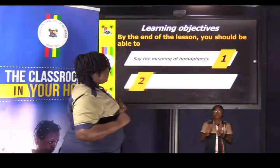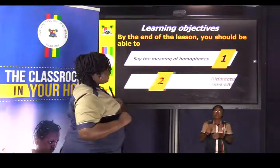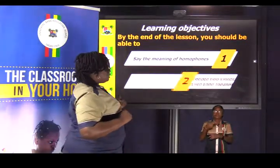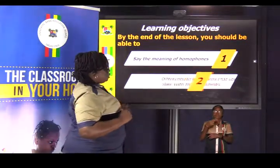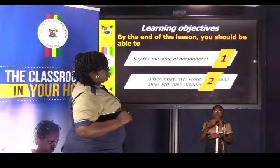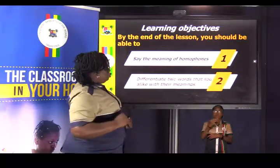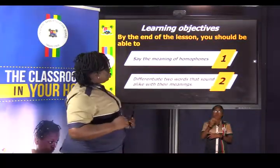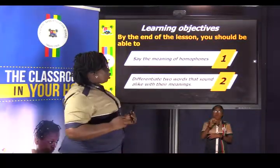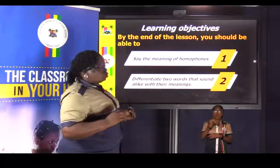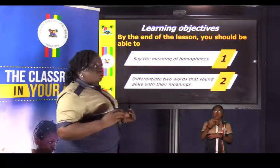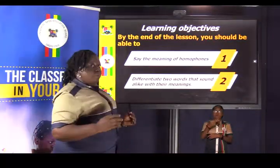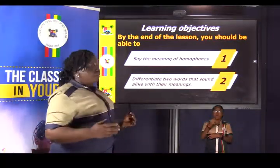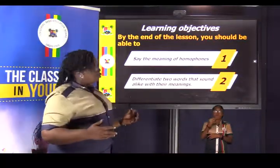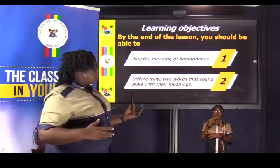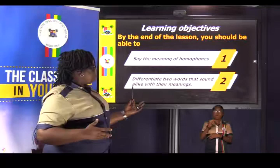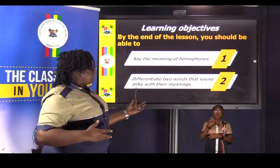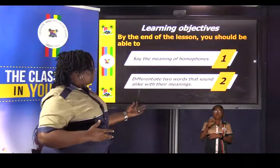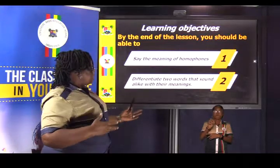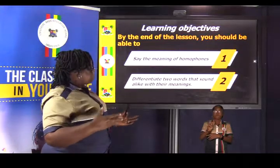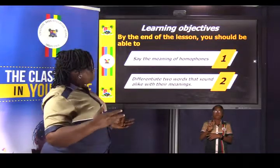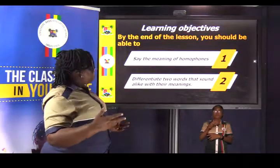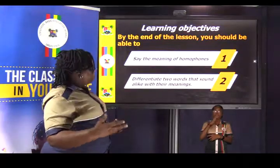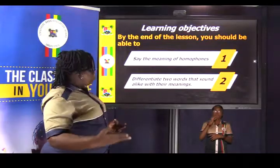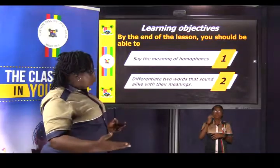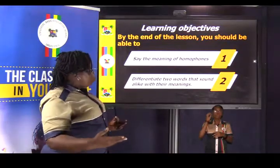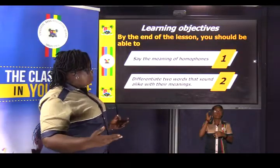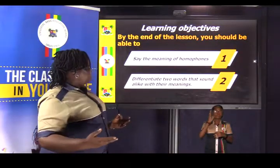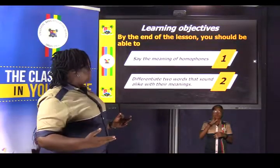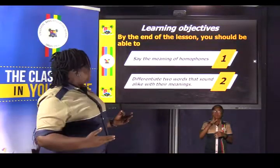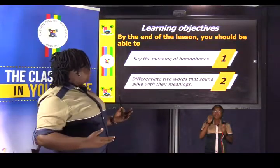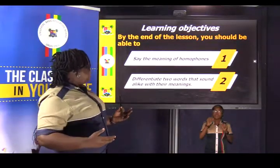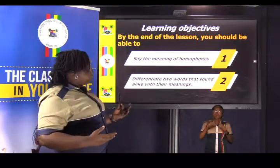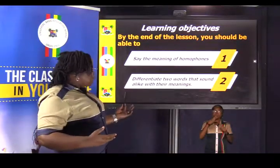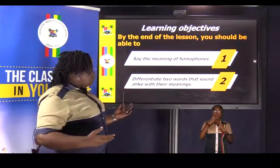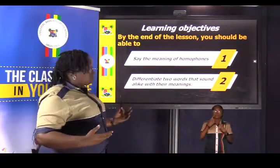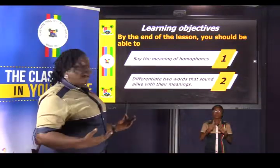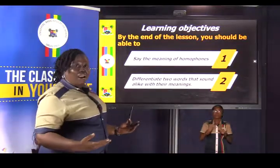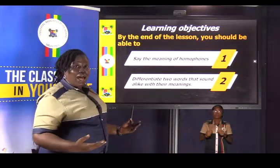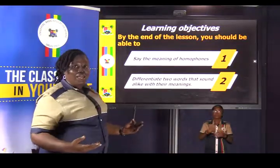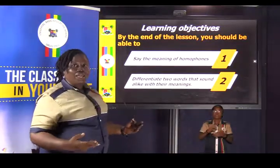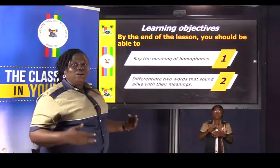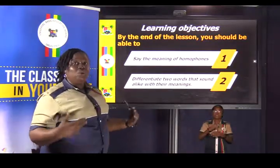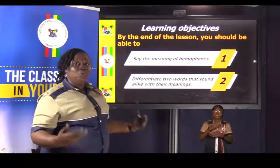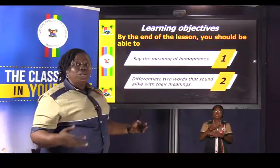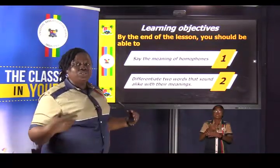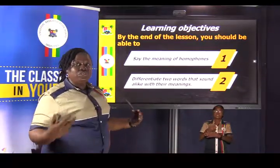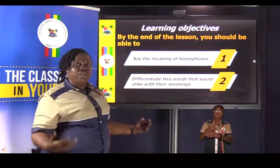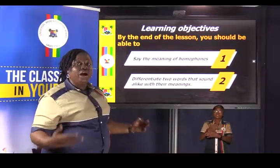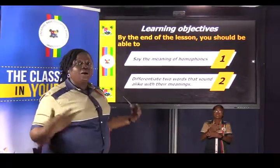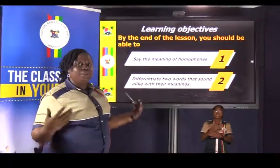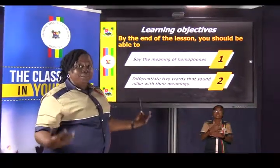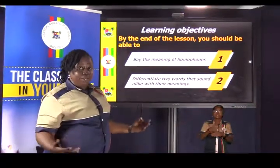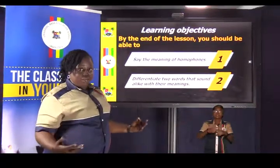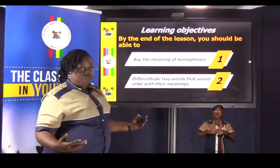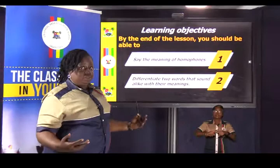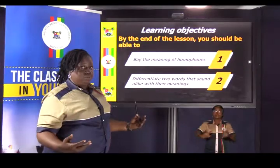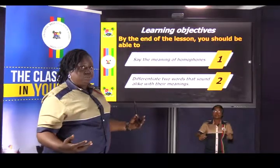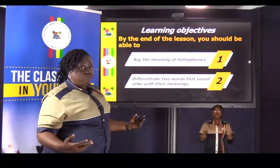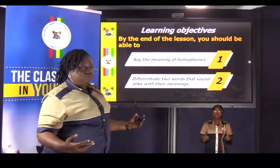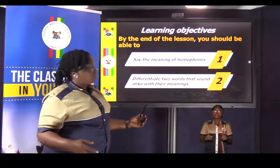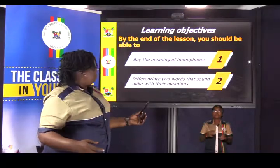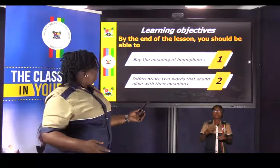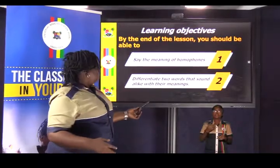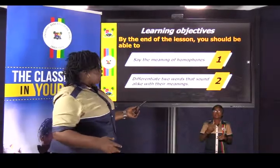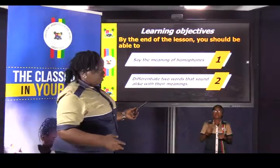Not only that, you should also be able to differentiate 2 words that sound alike with their